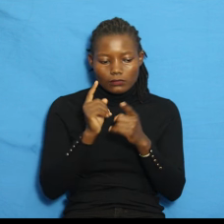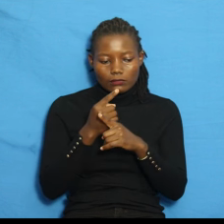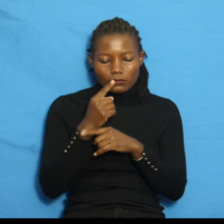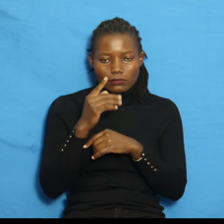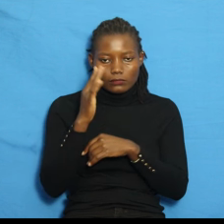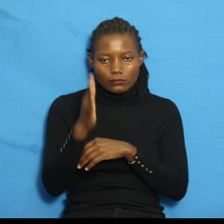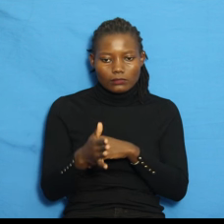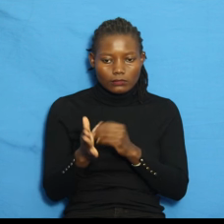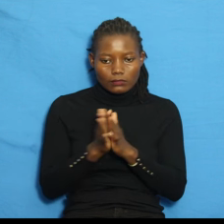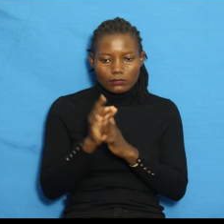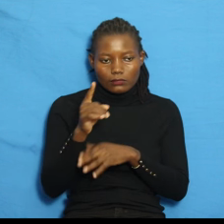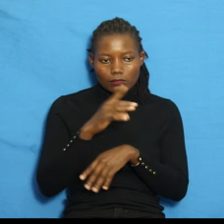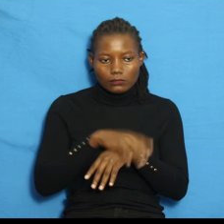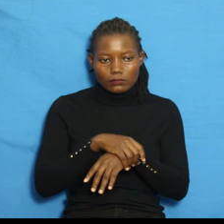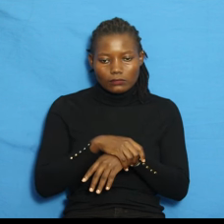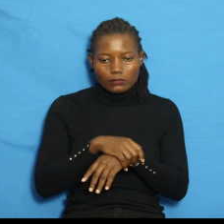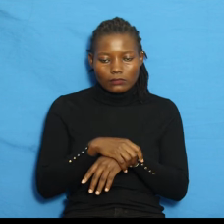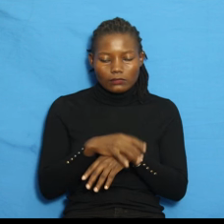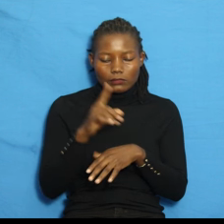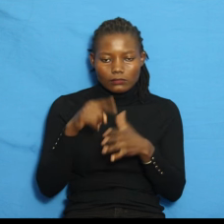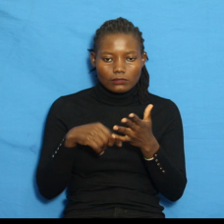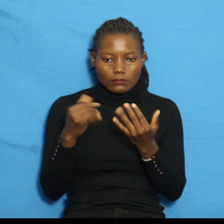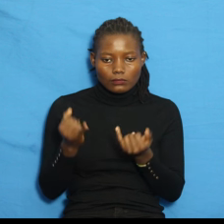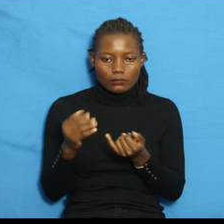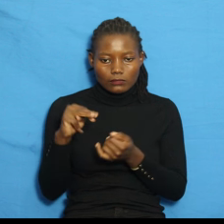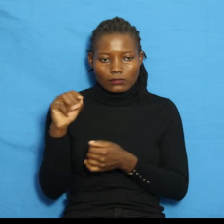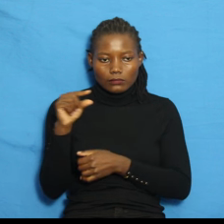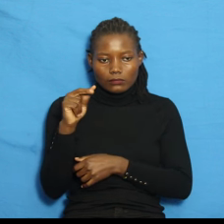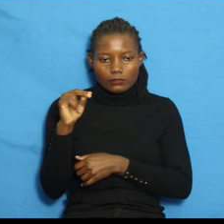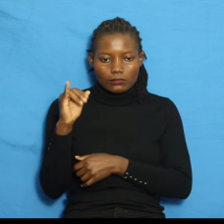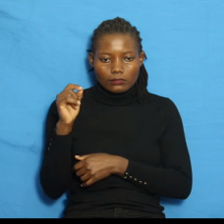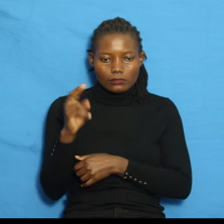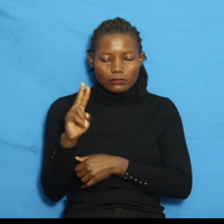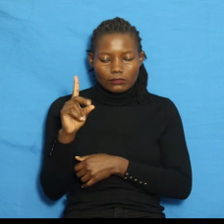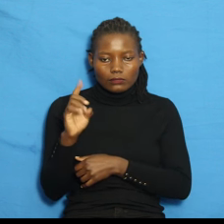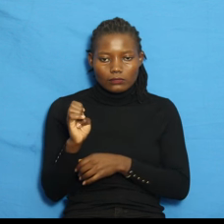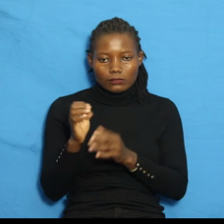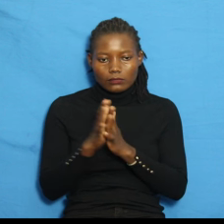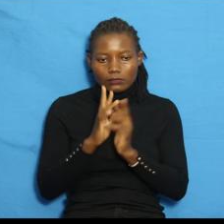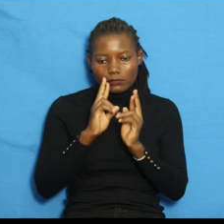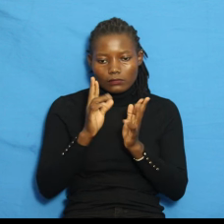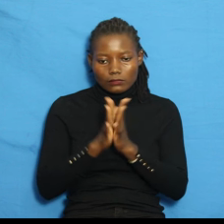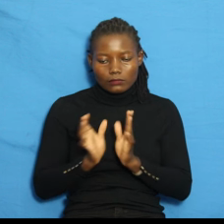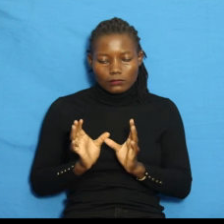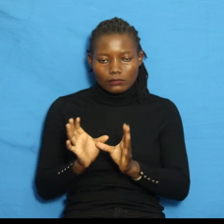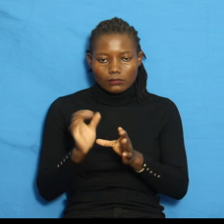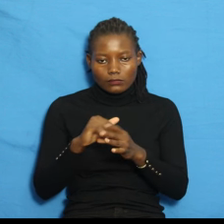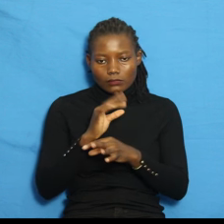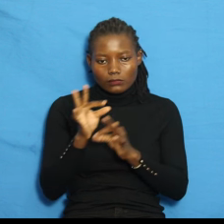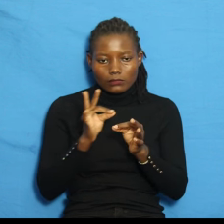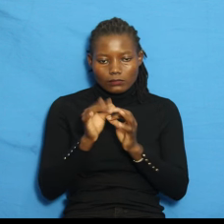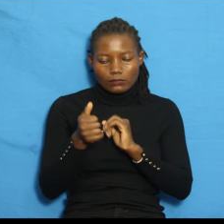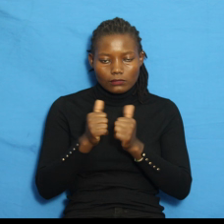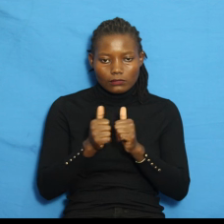two forces acting probably in different directions and you want to find out what is now the magnitude of the